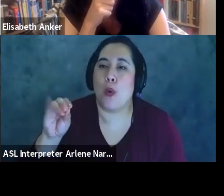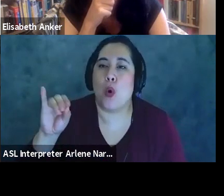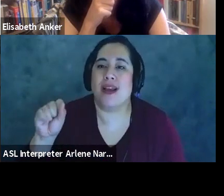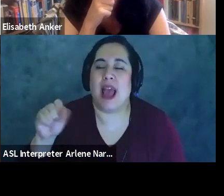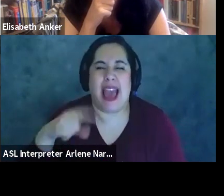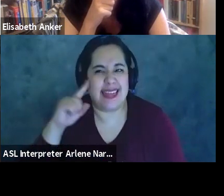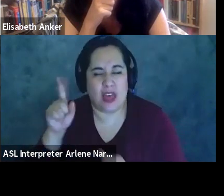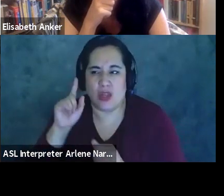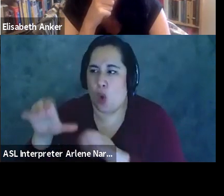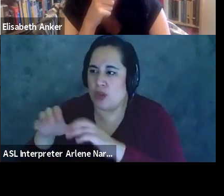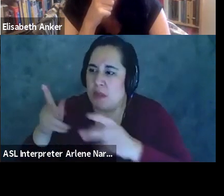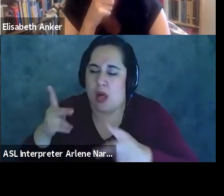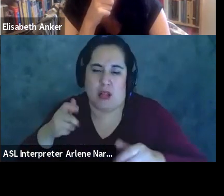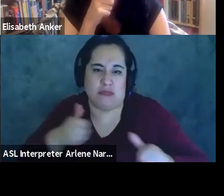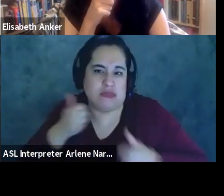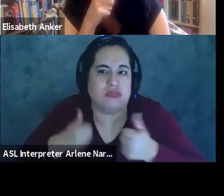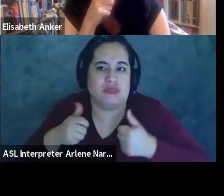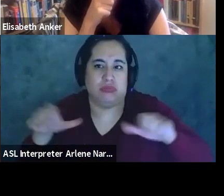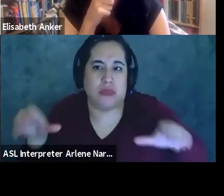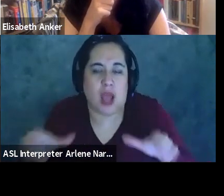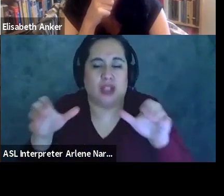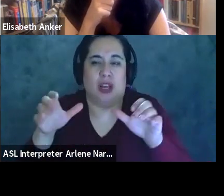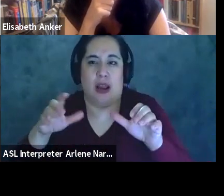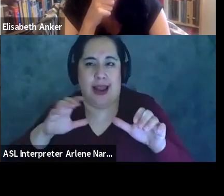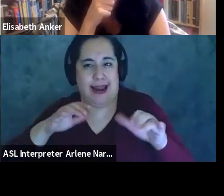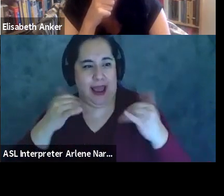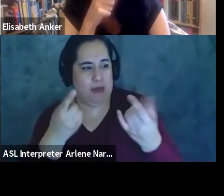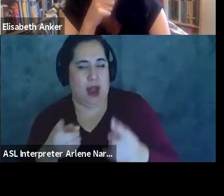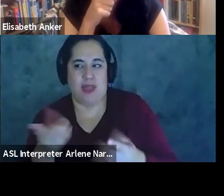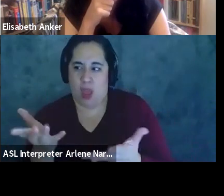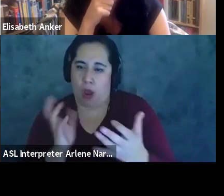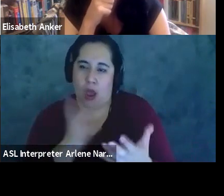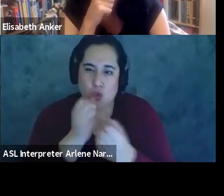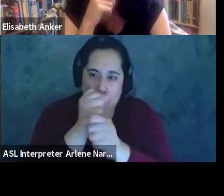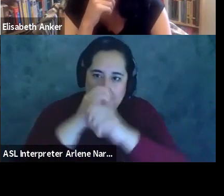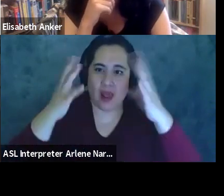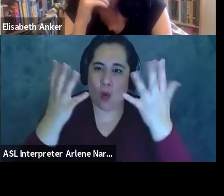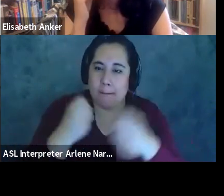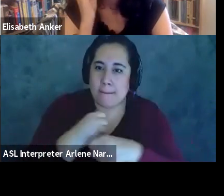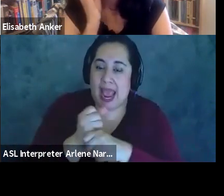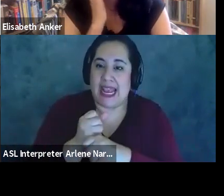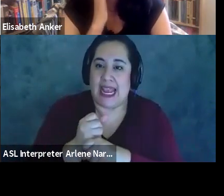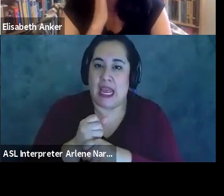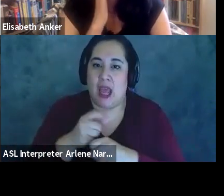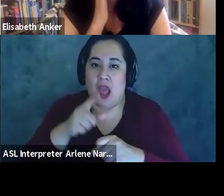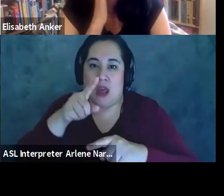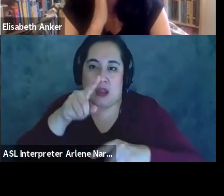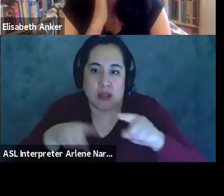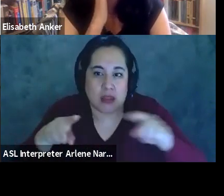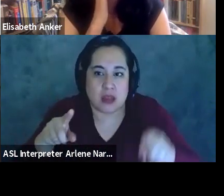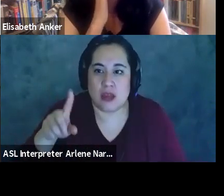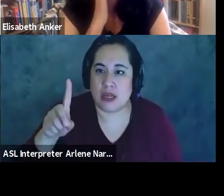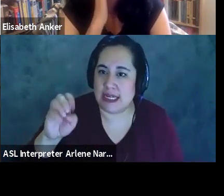in our contemporary moment of the demographic want us to imagine and want to make demography translate